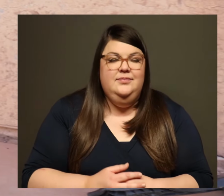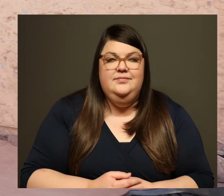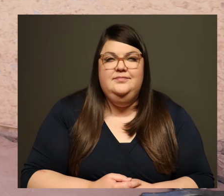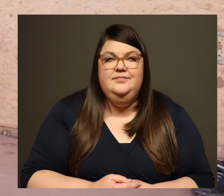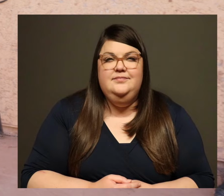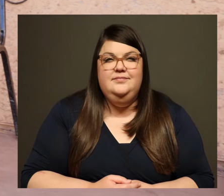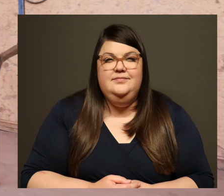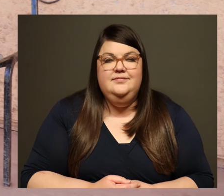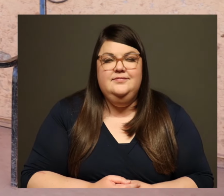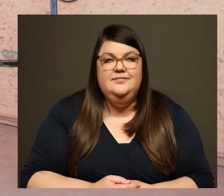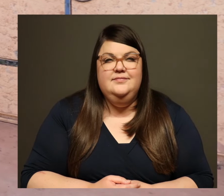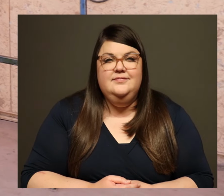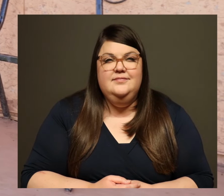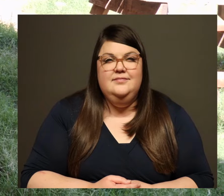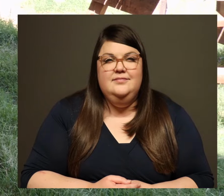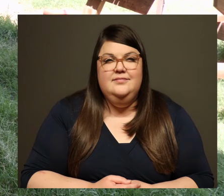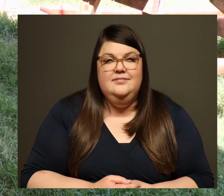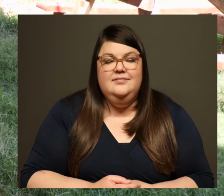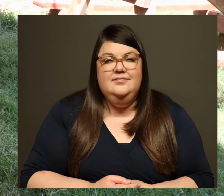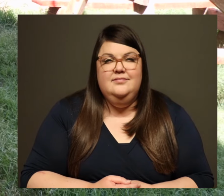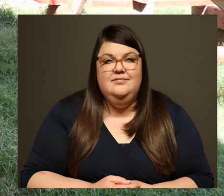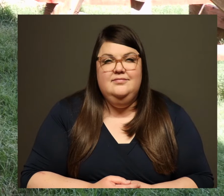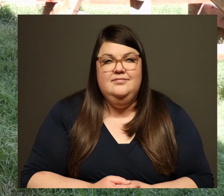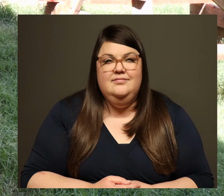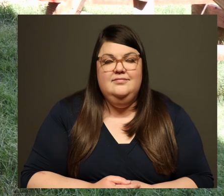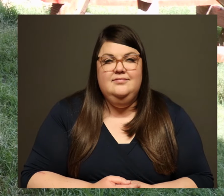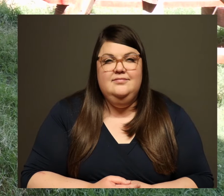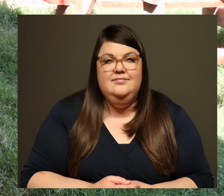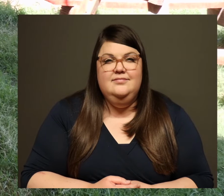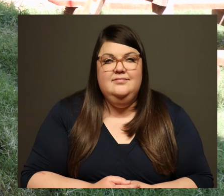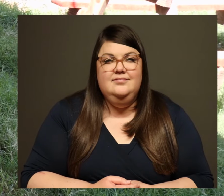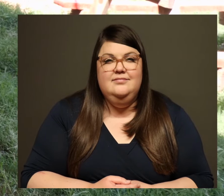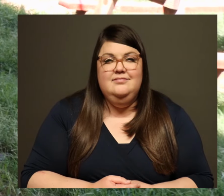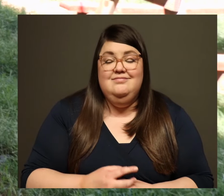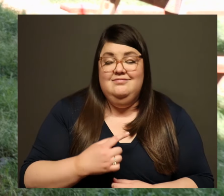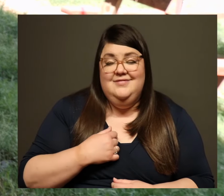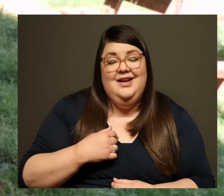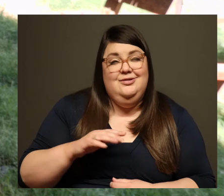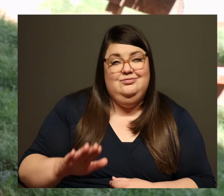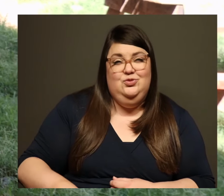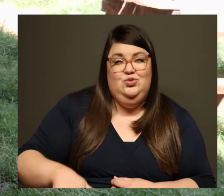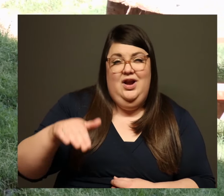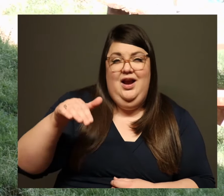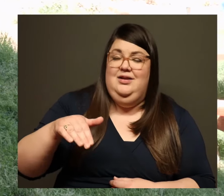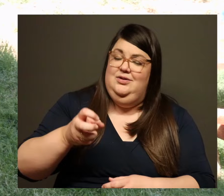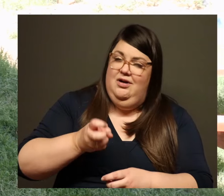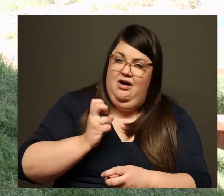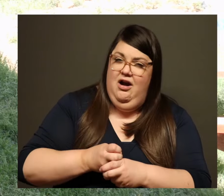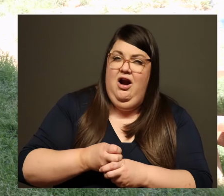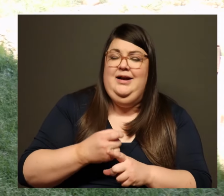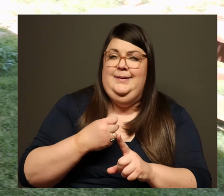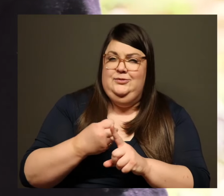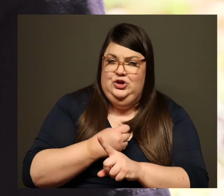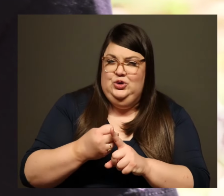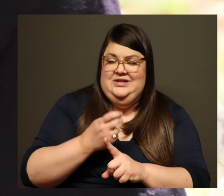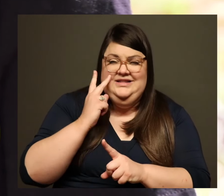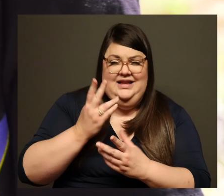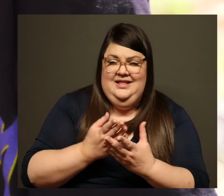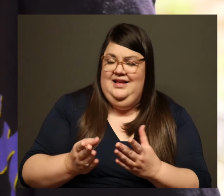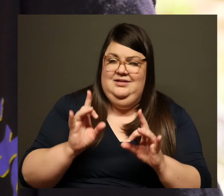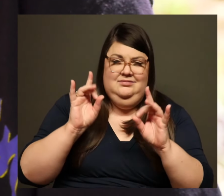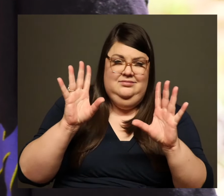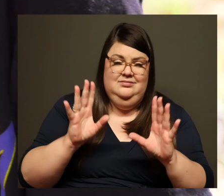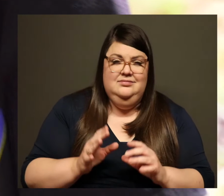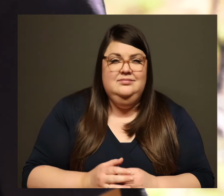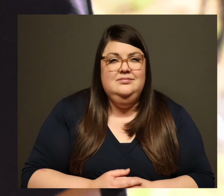a limp and holds his left arm bent towards his midsection due to cerebral palsy. I was with a difficult childhood with abuse and seeing things that nobody